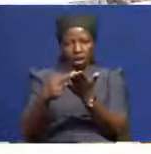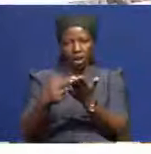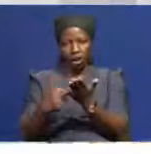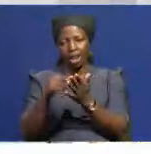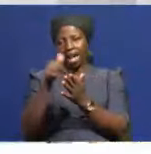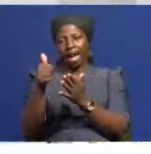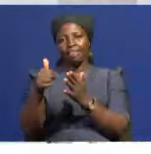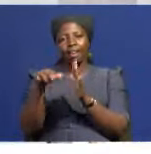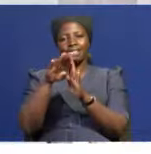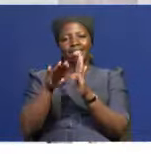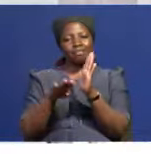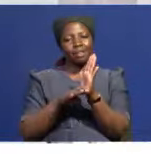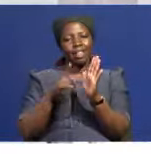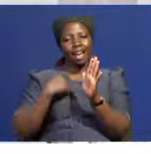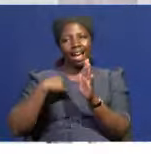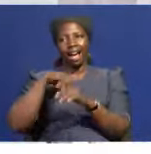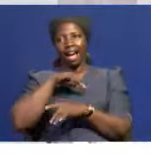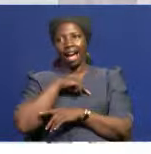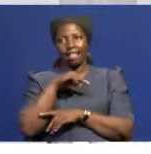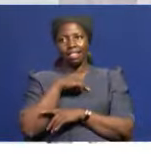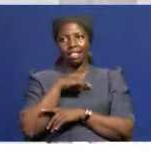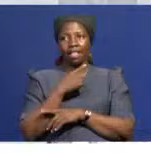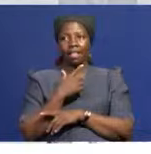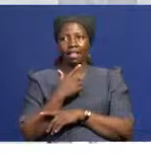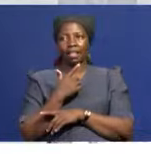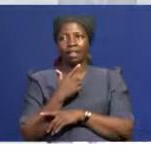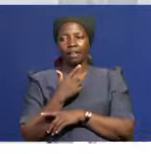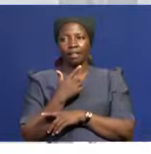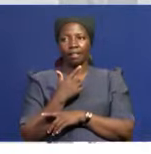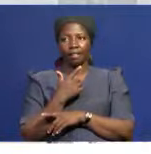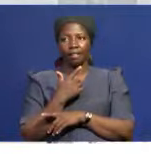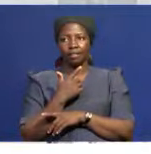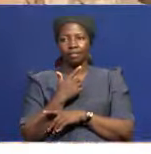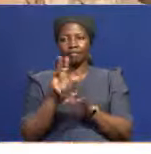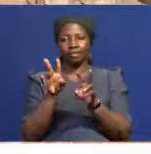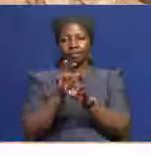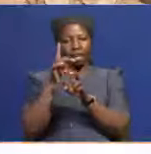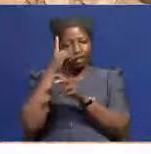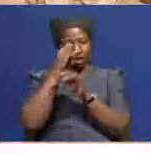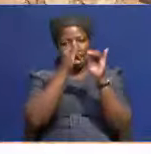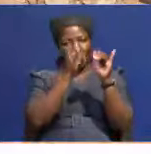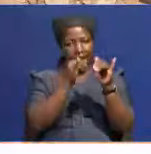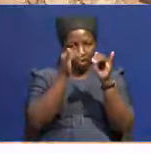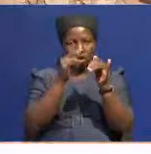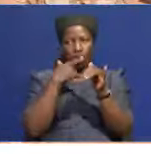We are closing in on the individuals who are alleged to have committed this crime.